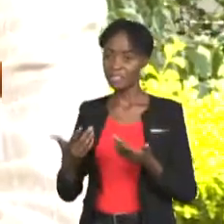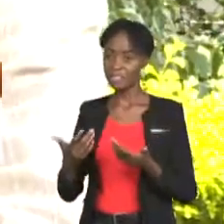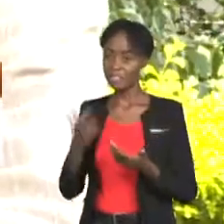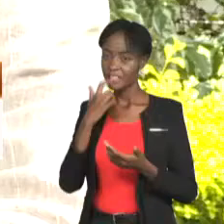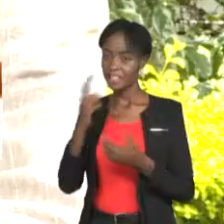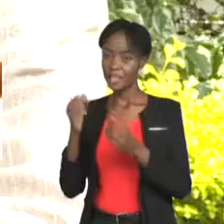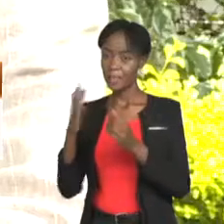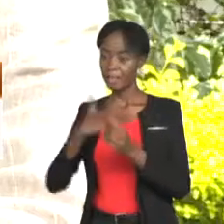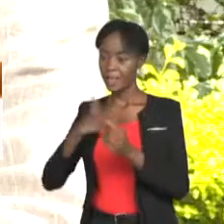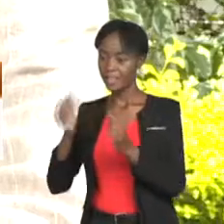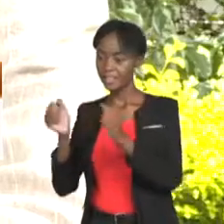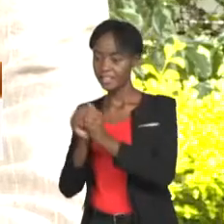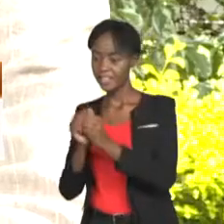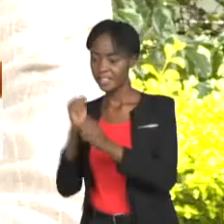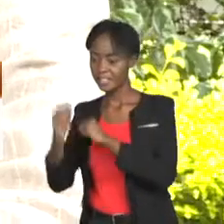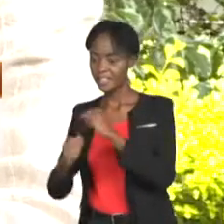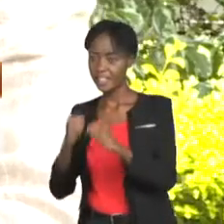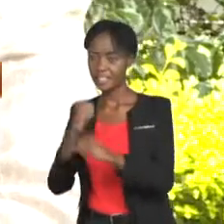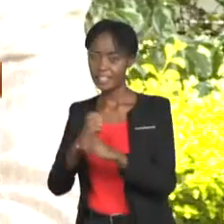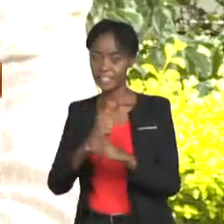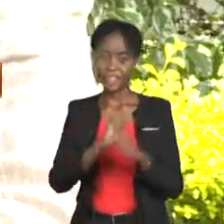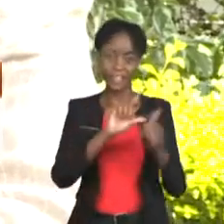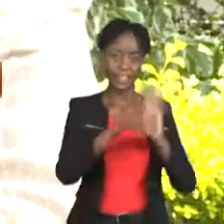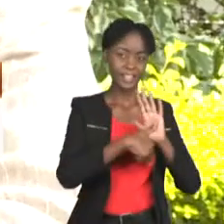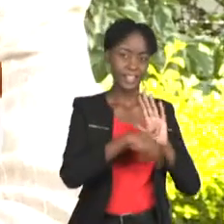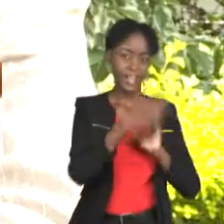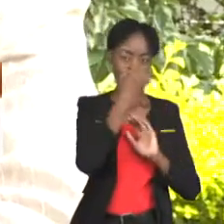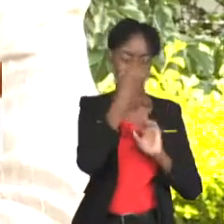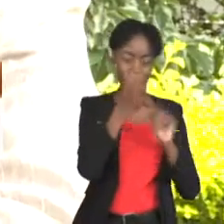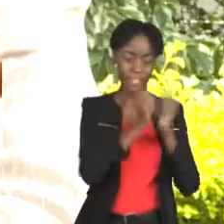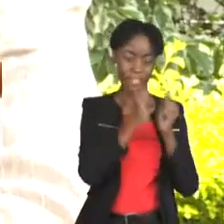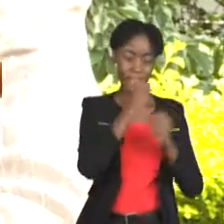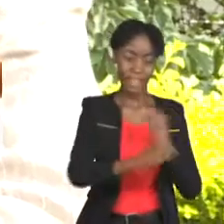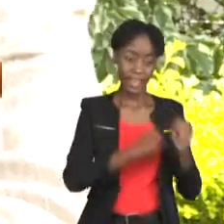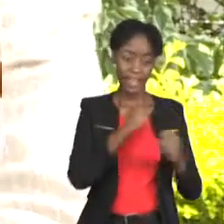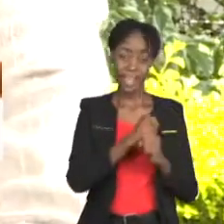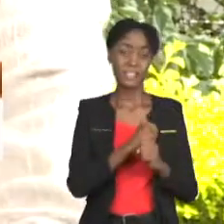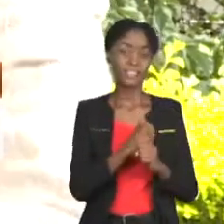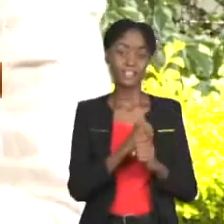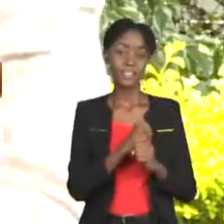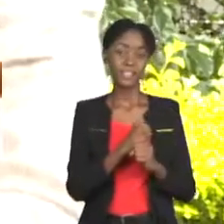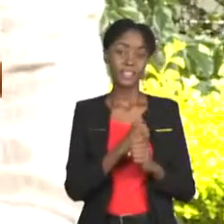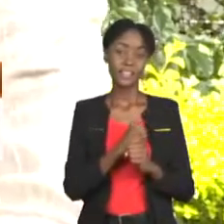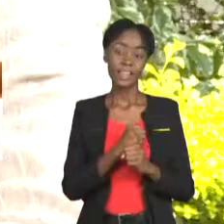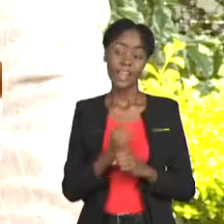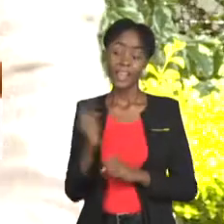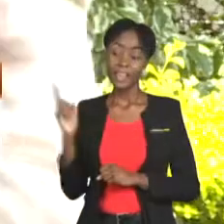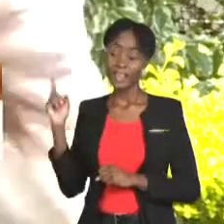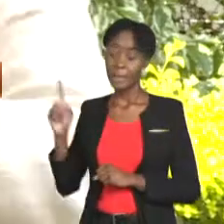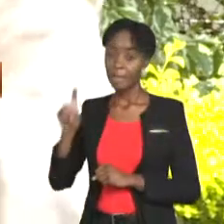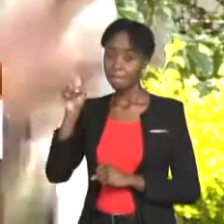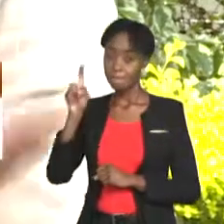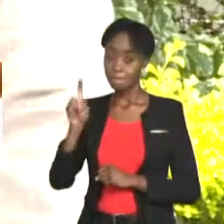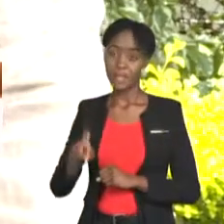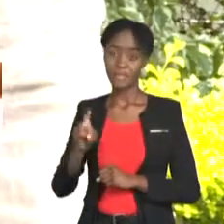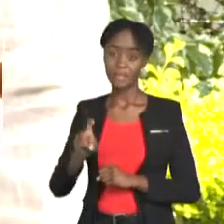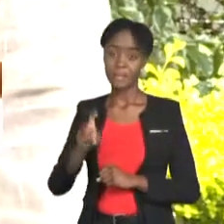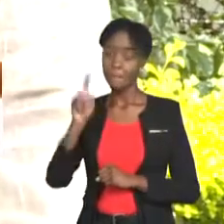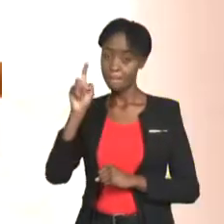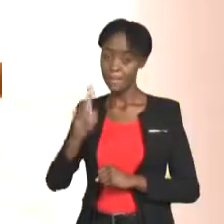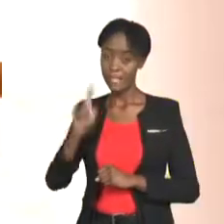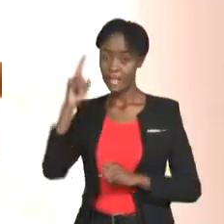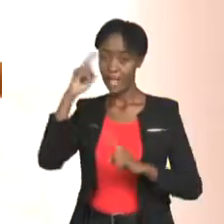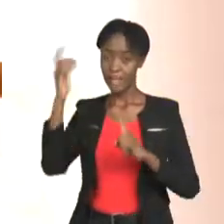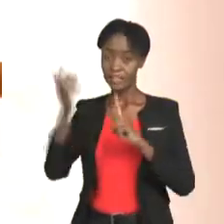10, ya Ruto 10. He should stick by that. Forget about all other